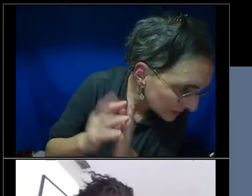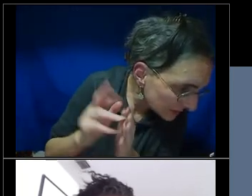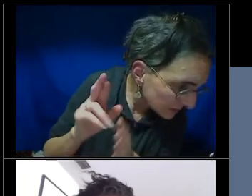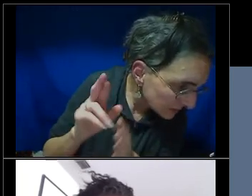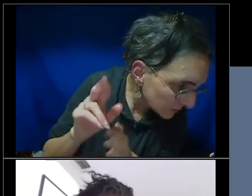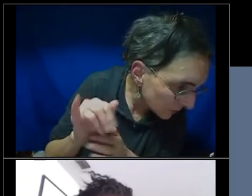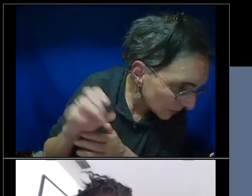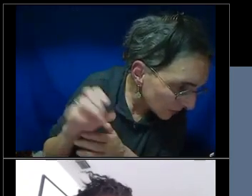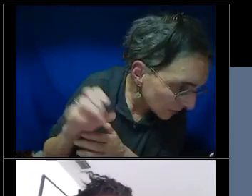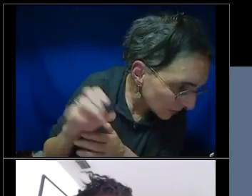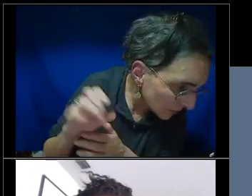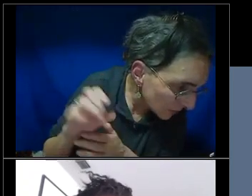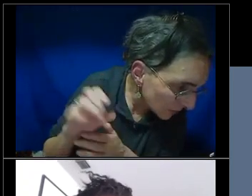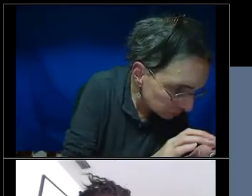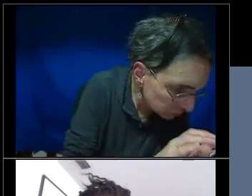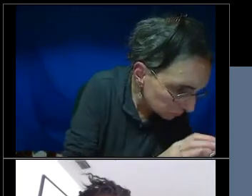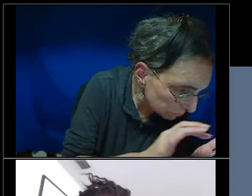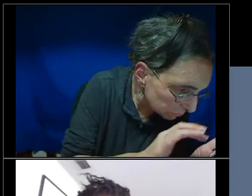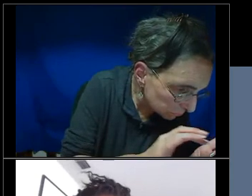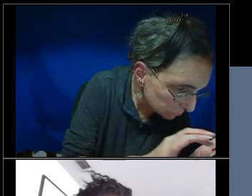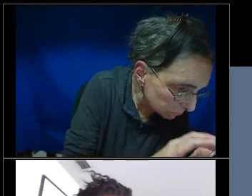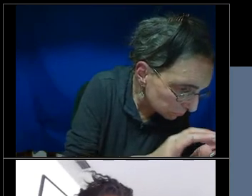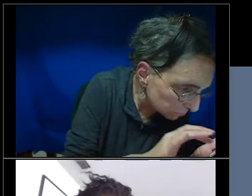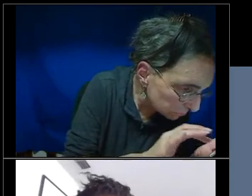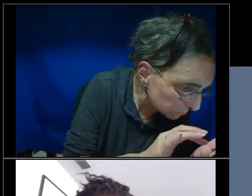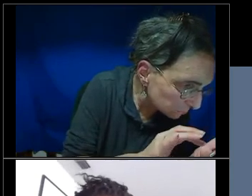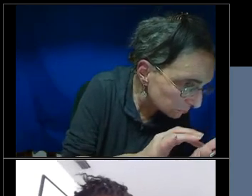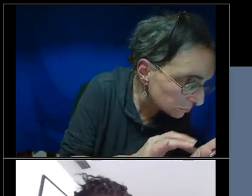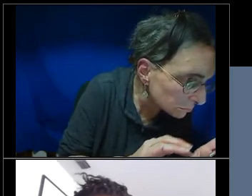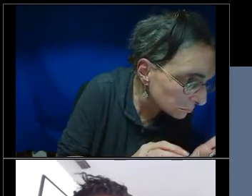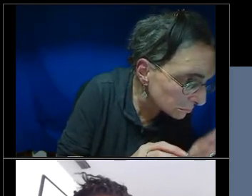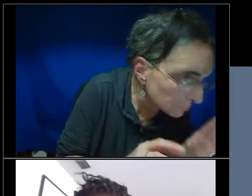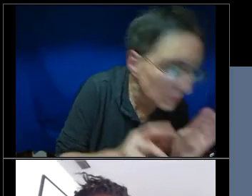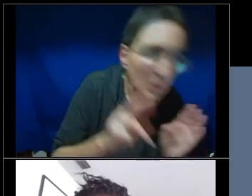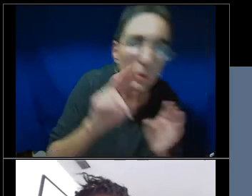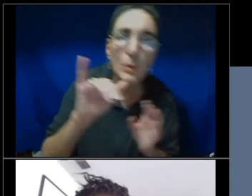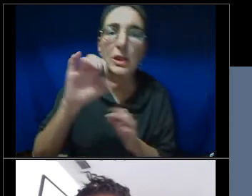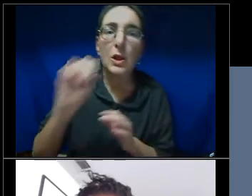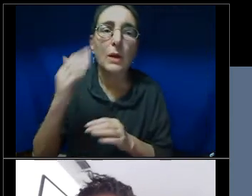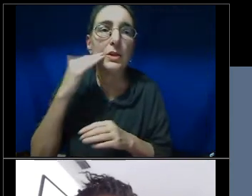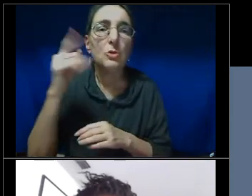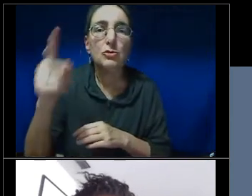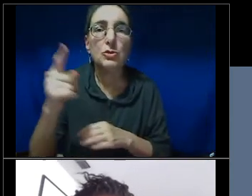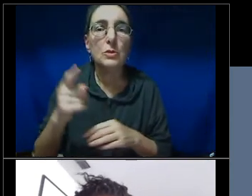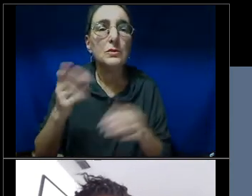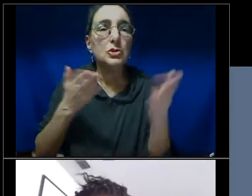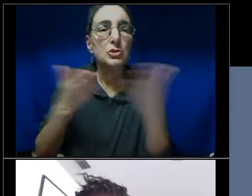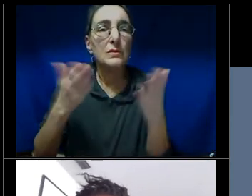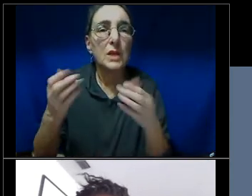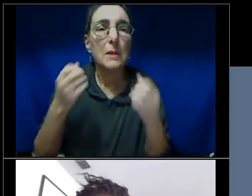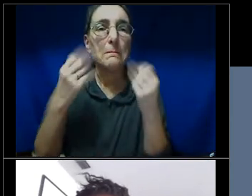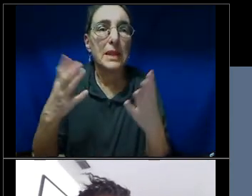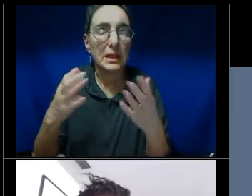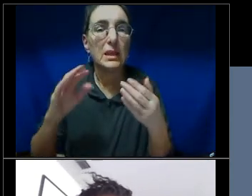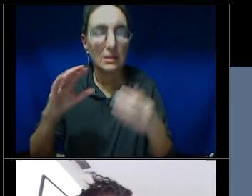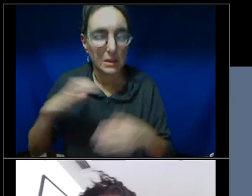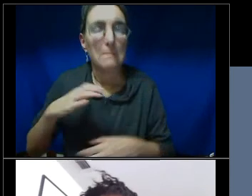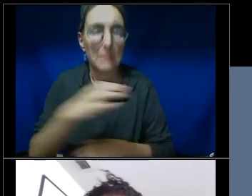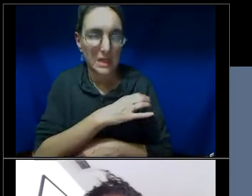lot of committees as well. And I know we've had many conversations offline where I think we both have had experiences